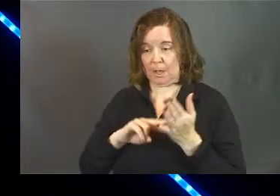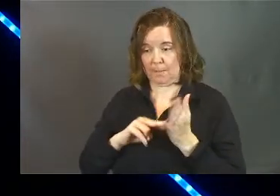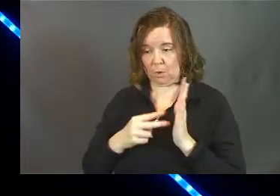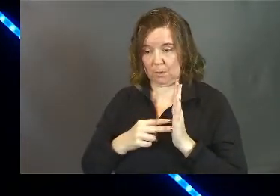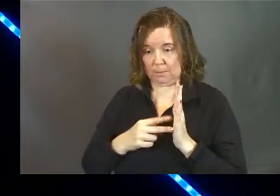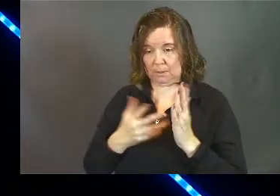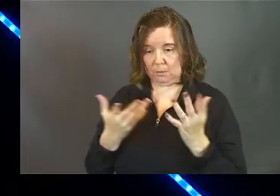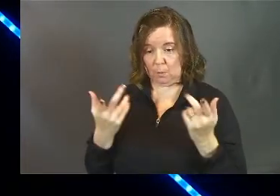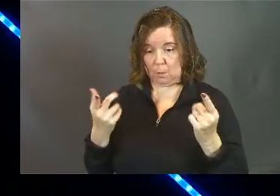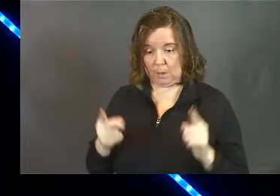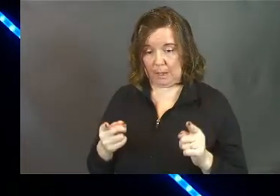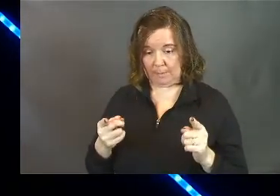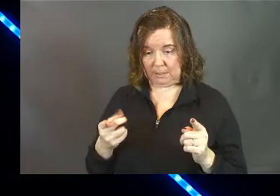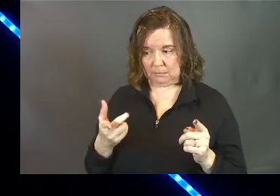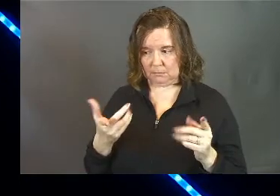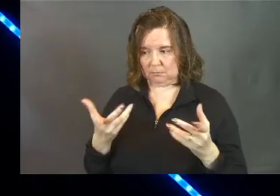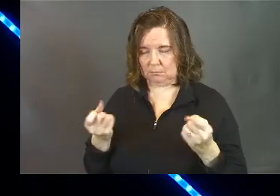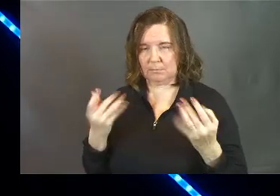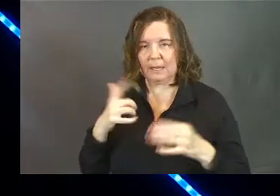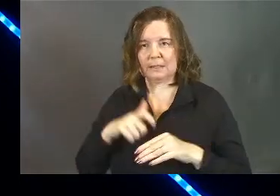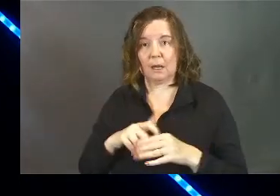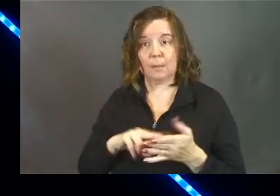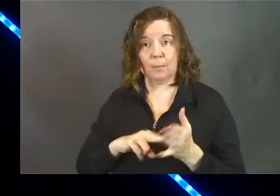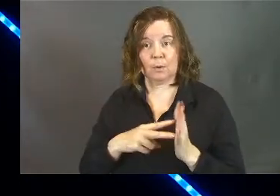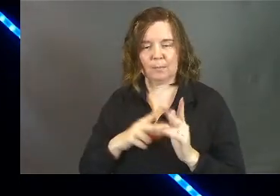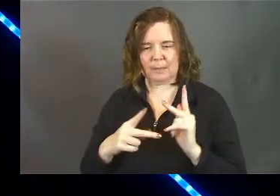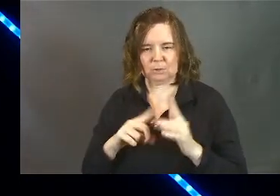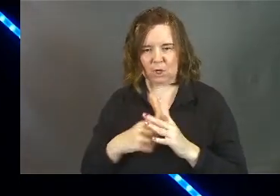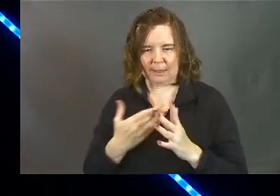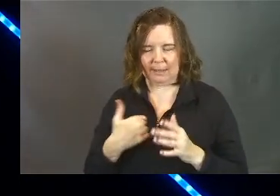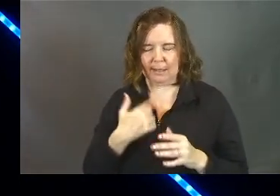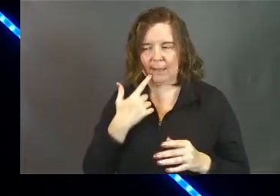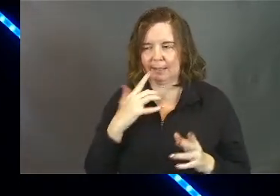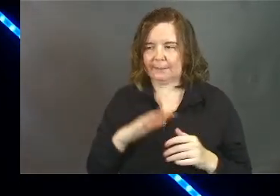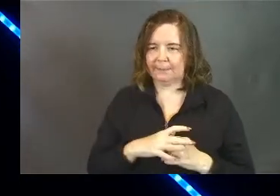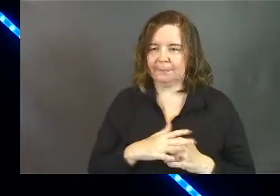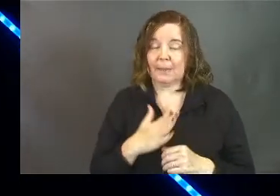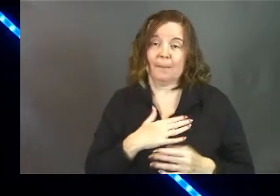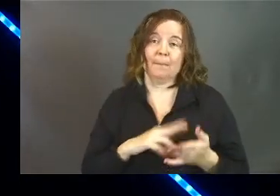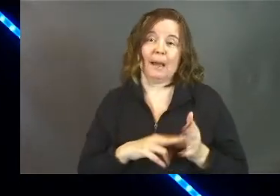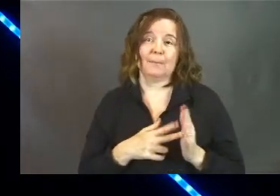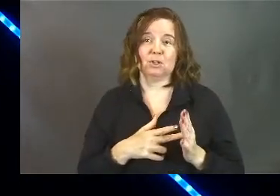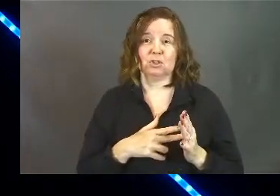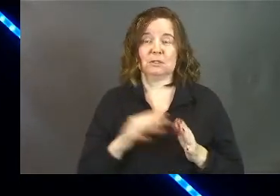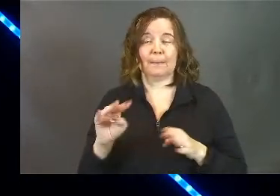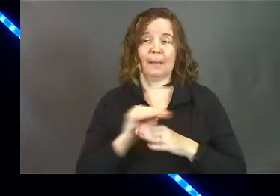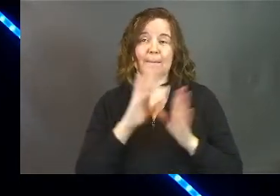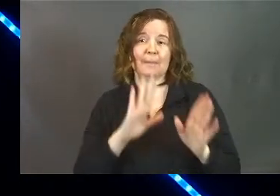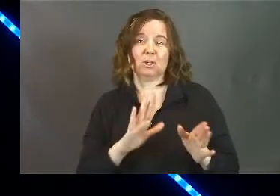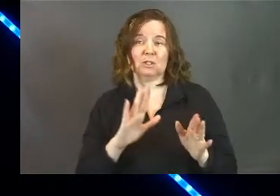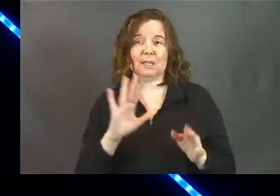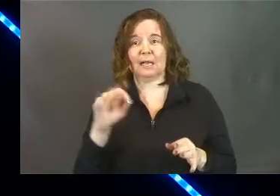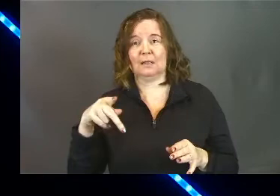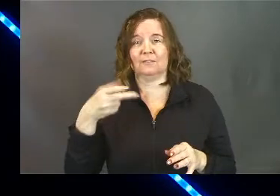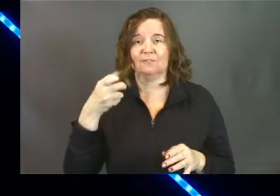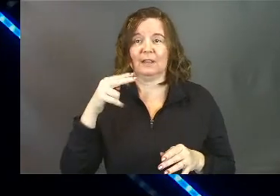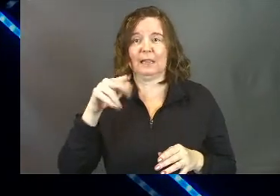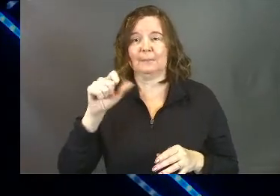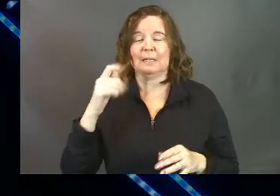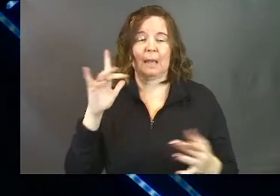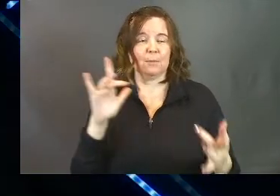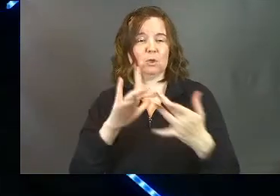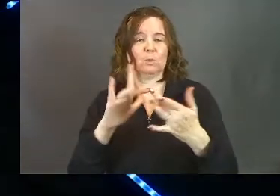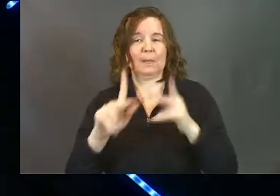what happens a lot of the time is a purpose, and people start saying things like, my purpose is to be a missionary in the Philippines, and I'm going to